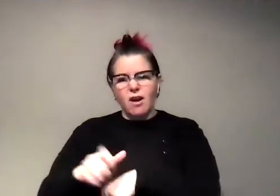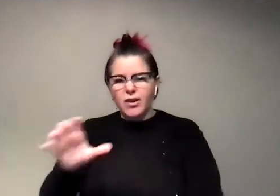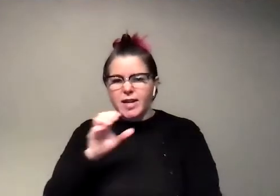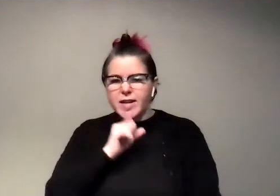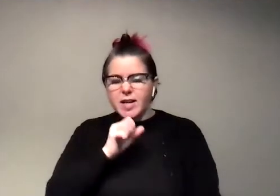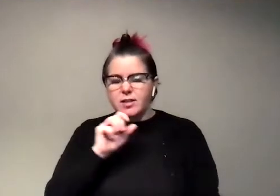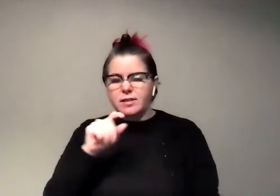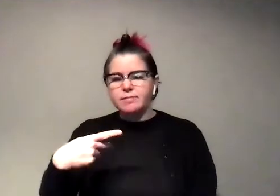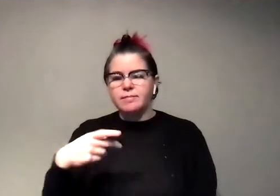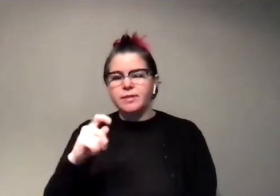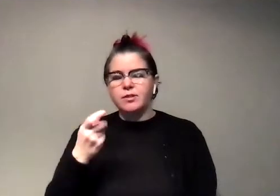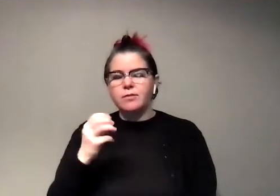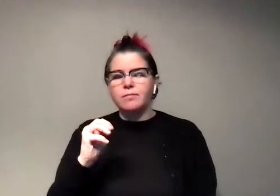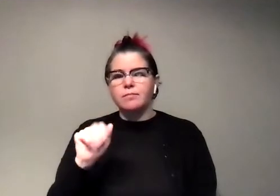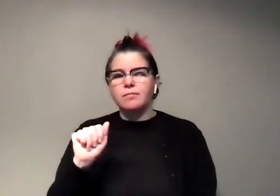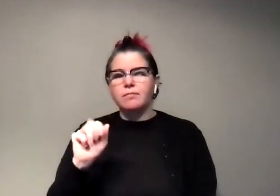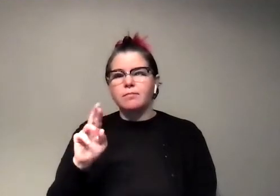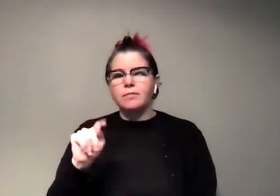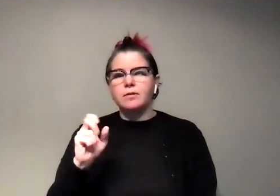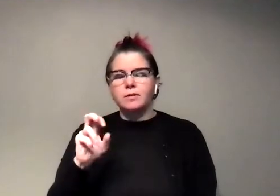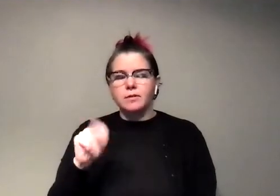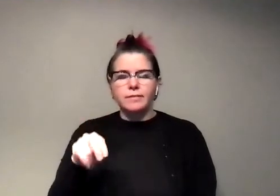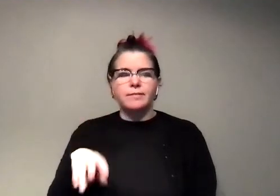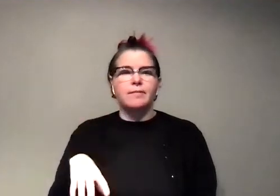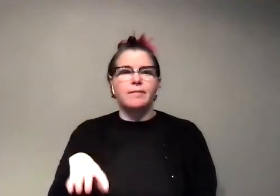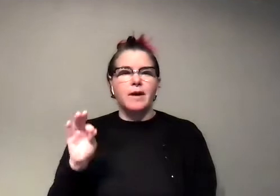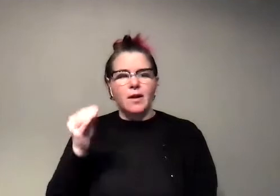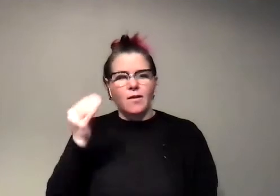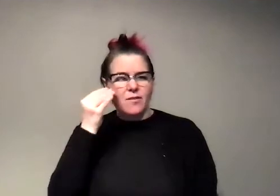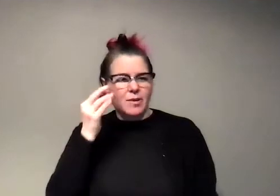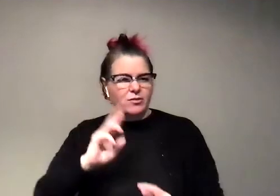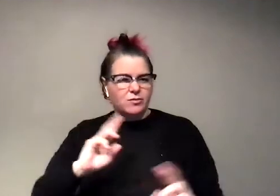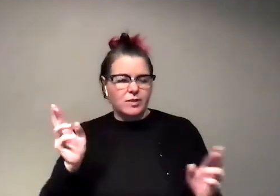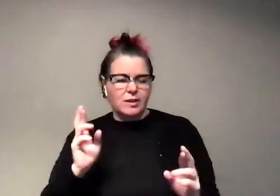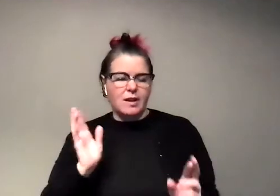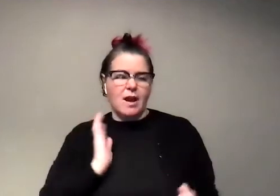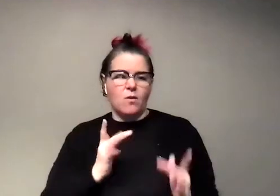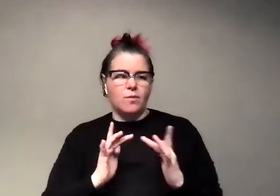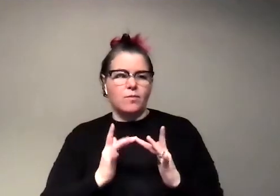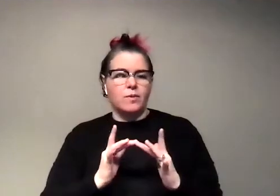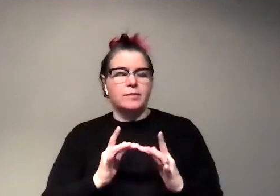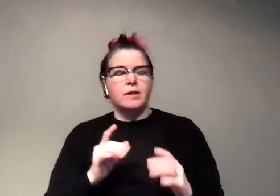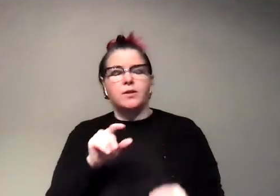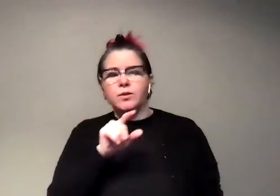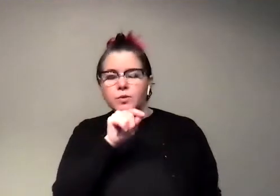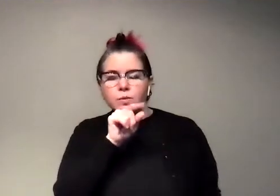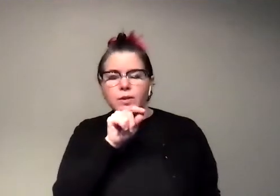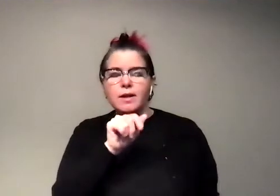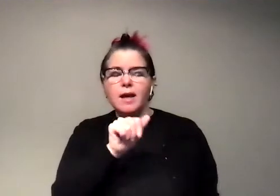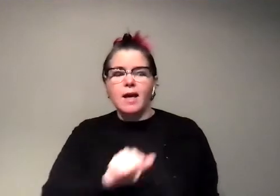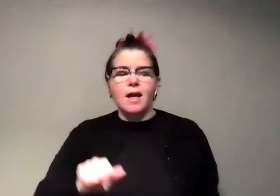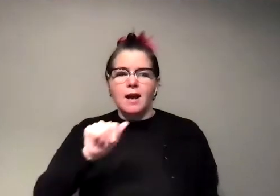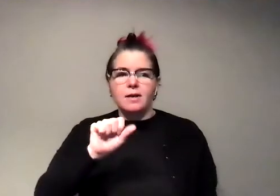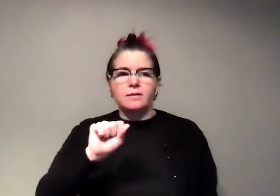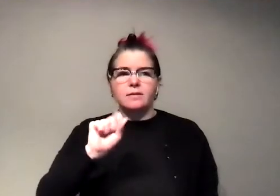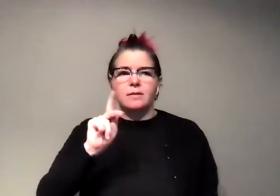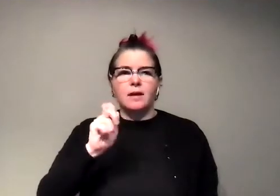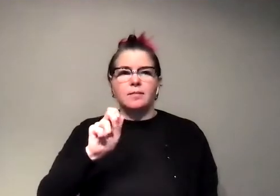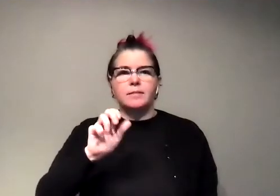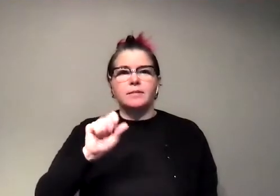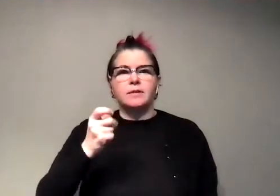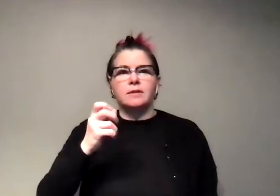Martin. So please join us for that. You can find out the information on that on our Twitter. That's at Skype Scientist, or